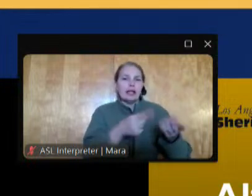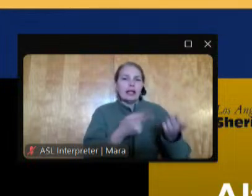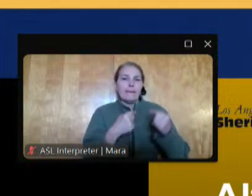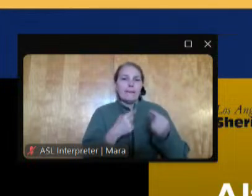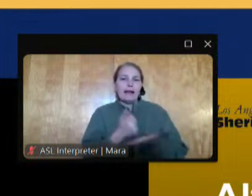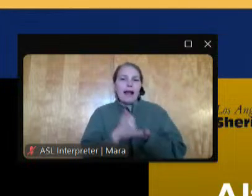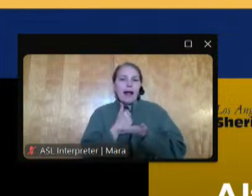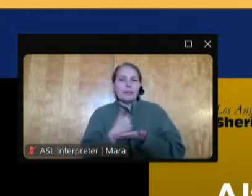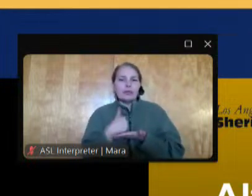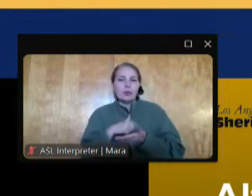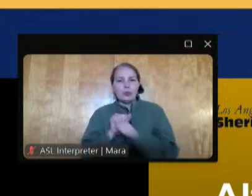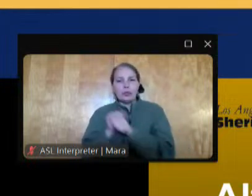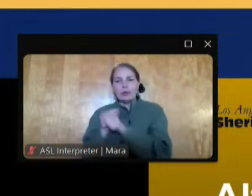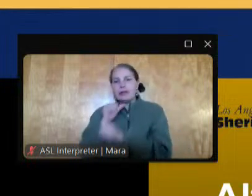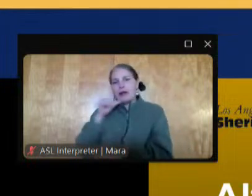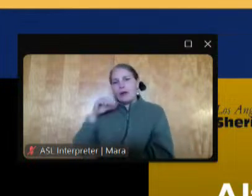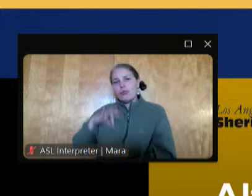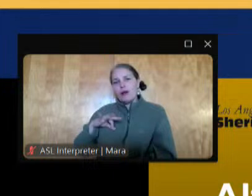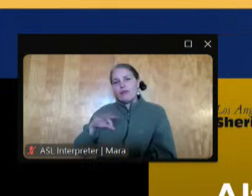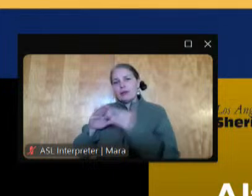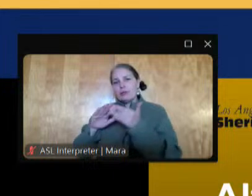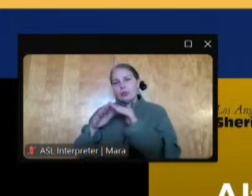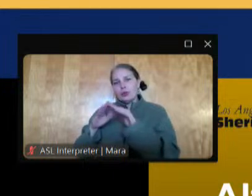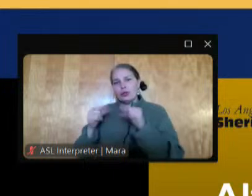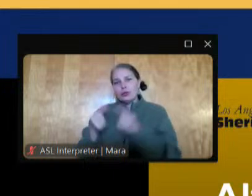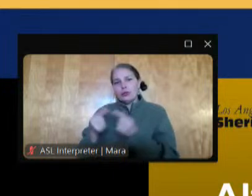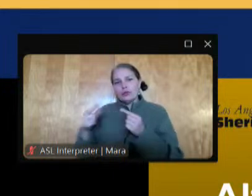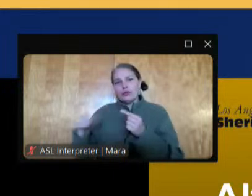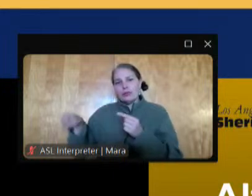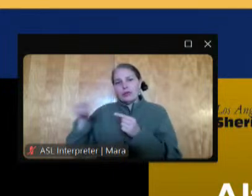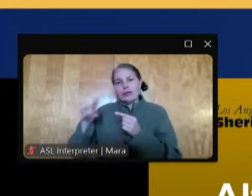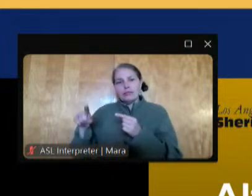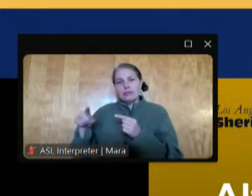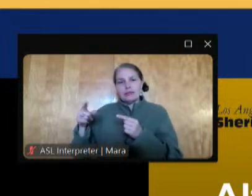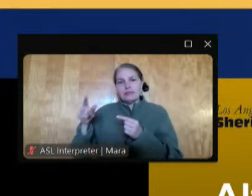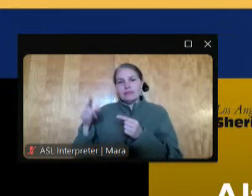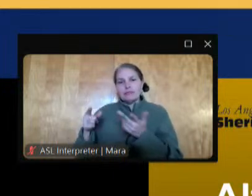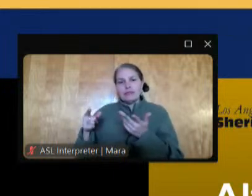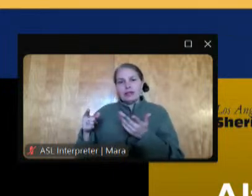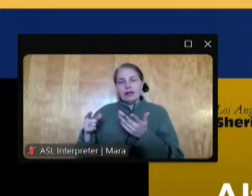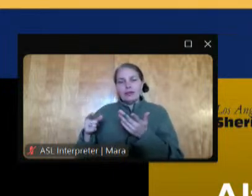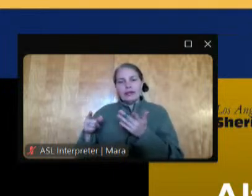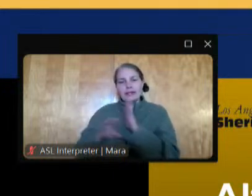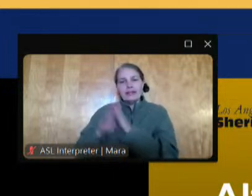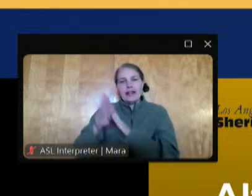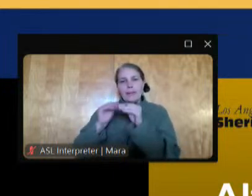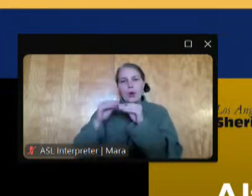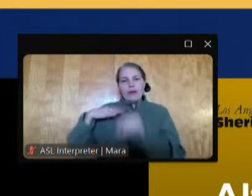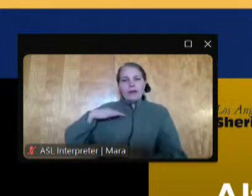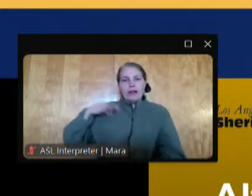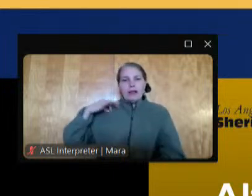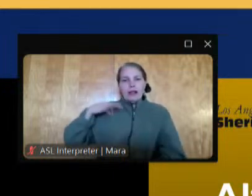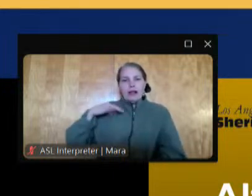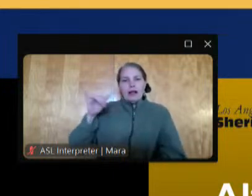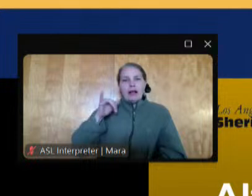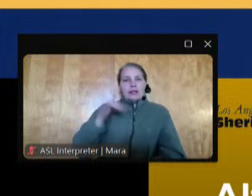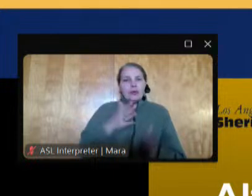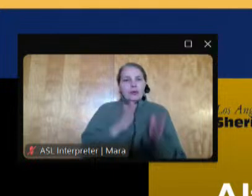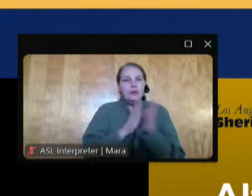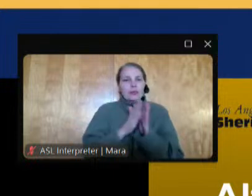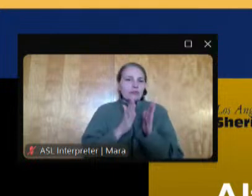and community groups in the area to build volunteers. We're looking to get corporate donations to help out to